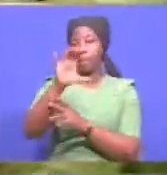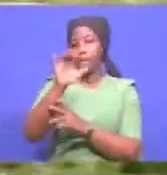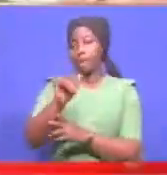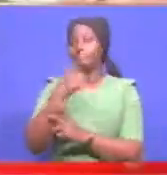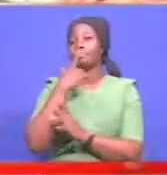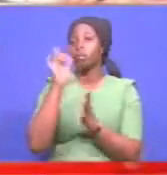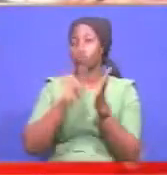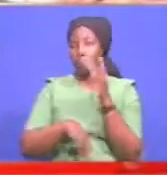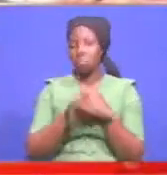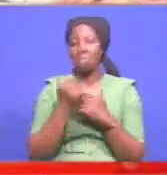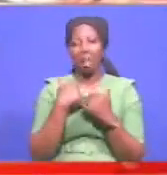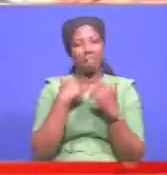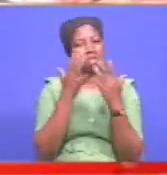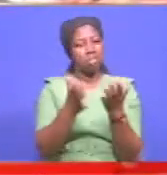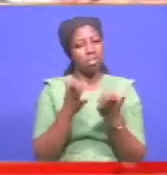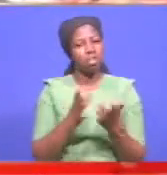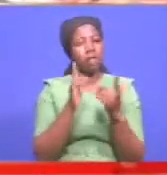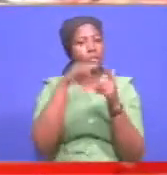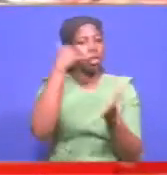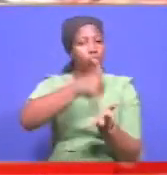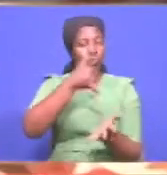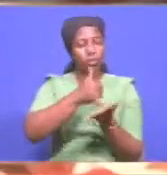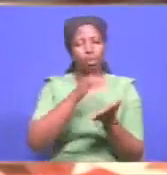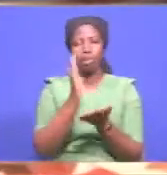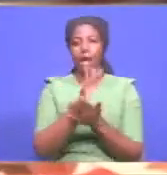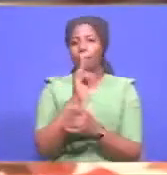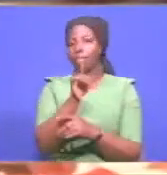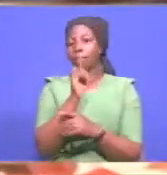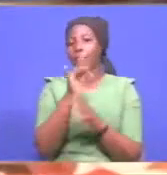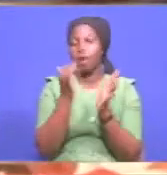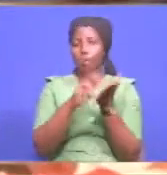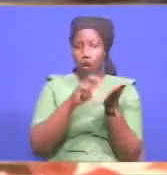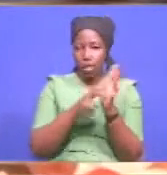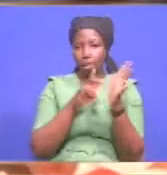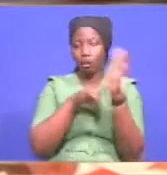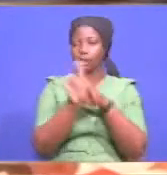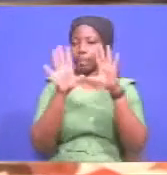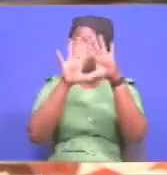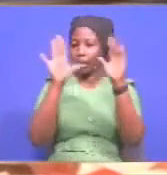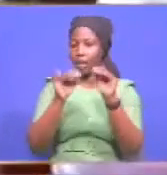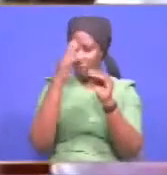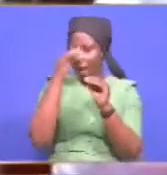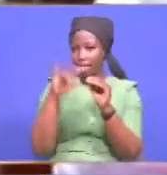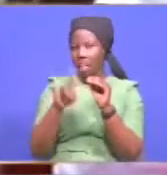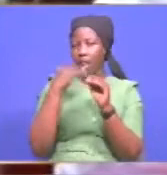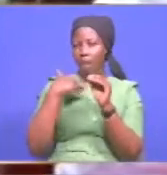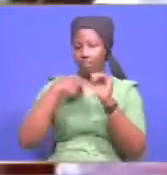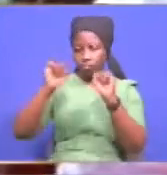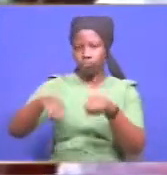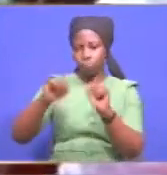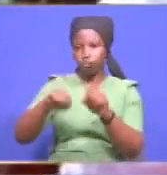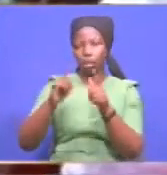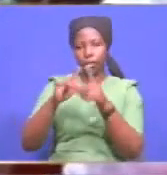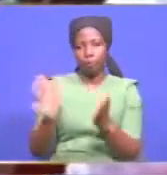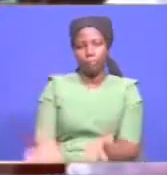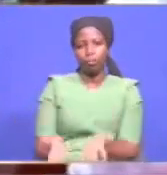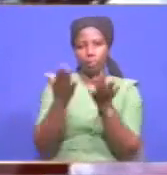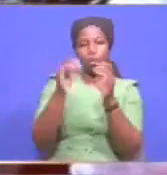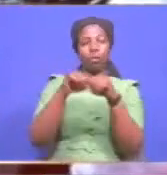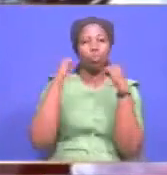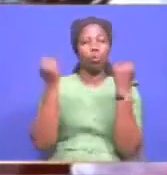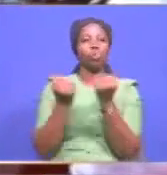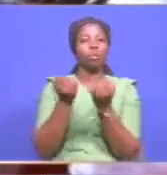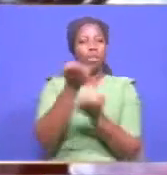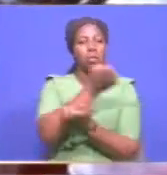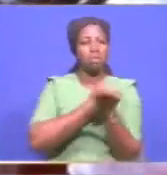says there is need to factor in such projects in the budget since they have the potential of boosting